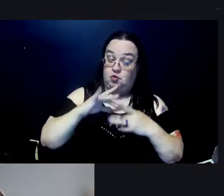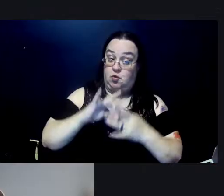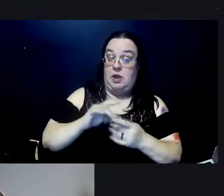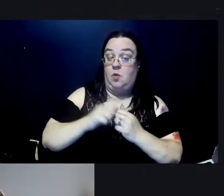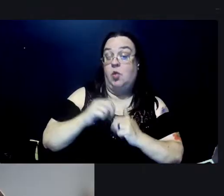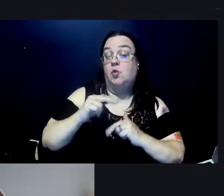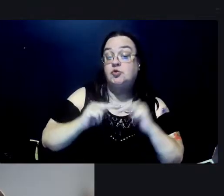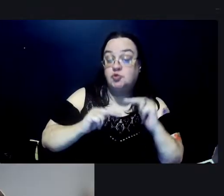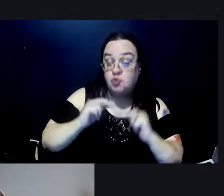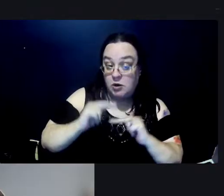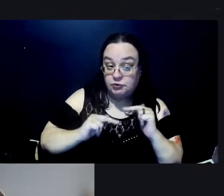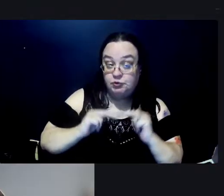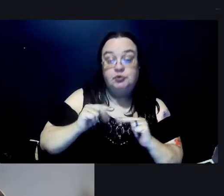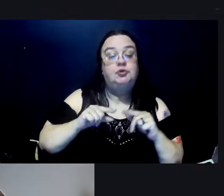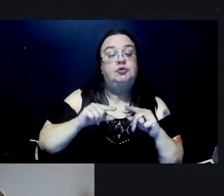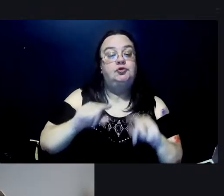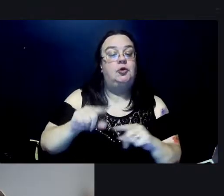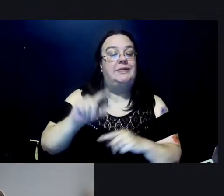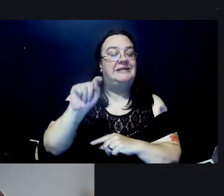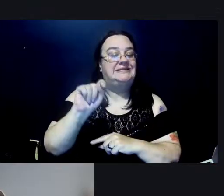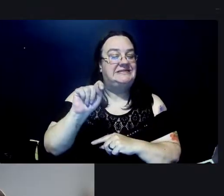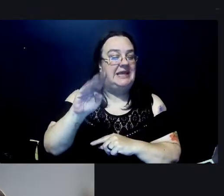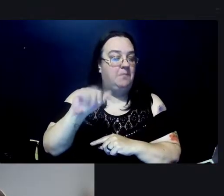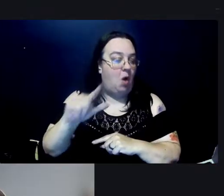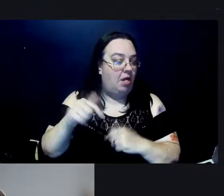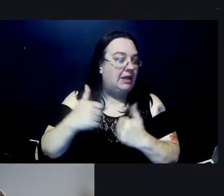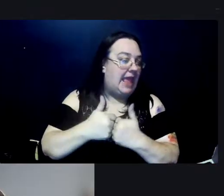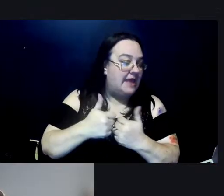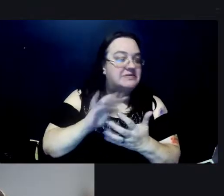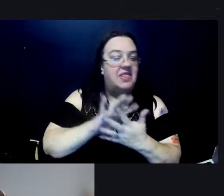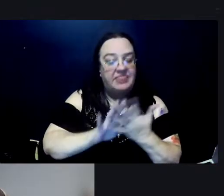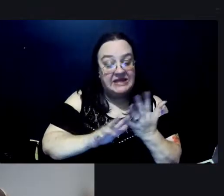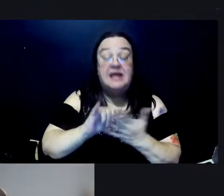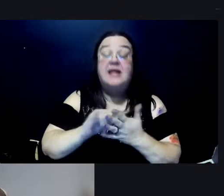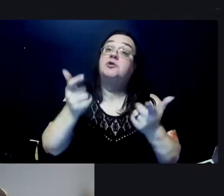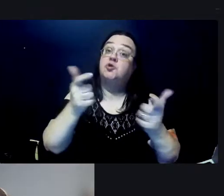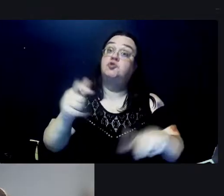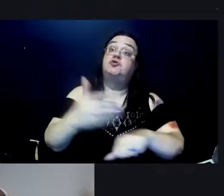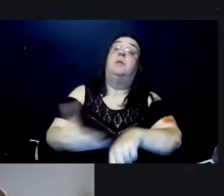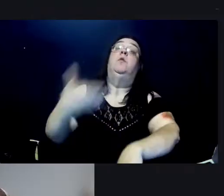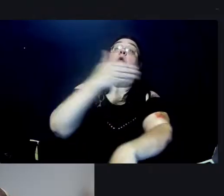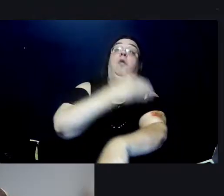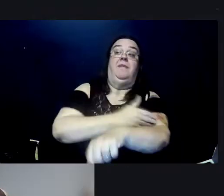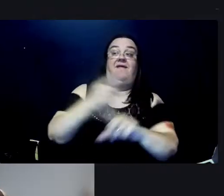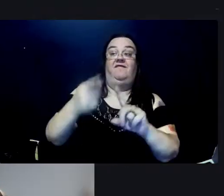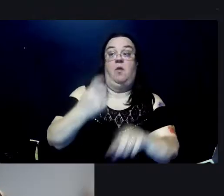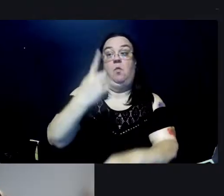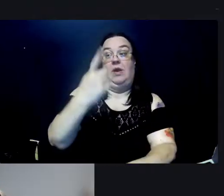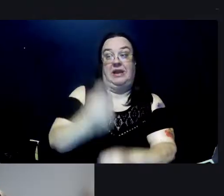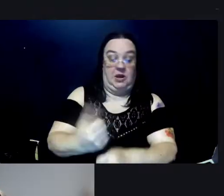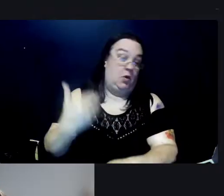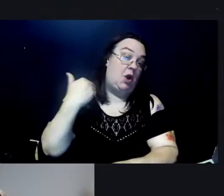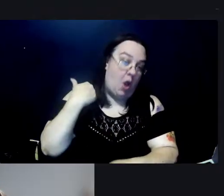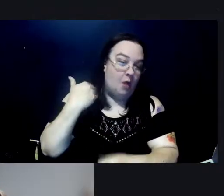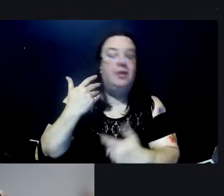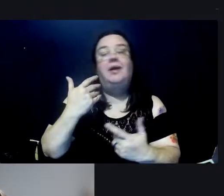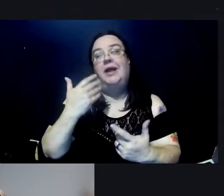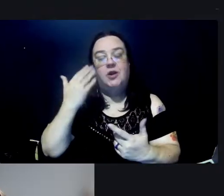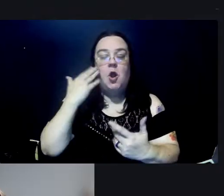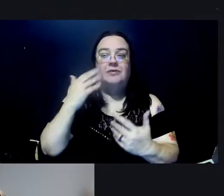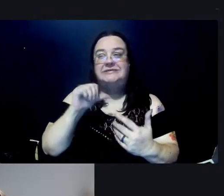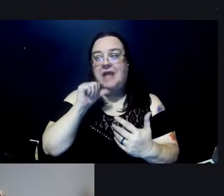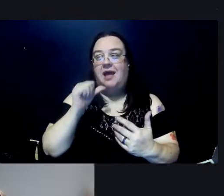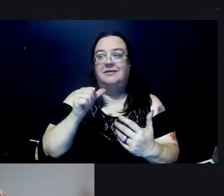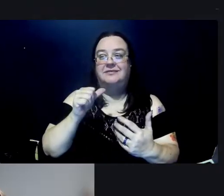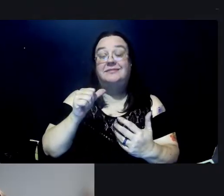construction during T-ball games and that sort of thing, which is a huge improvement from a year ago, as low as that bar may be.